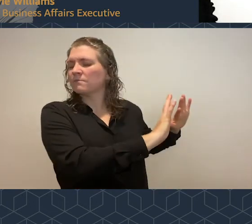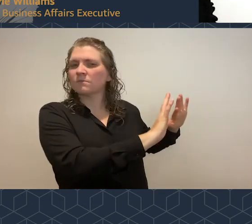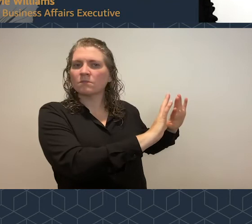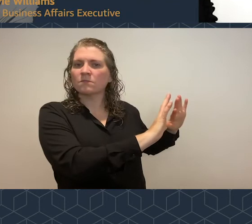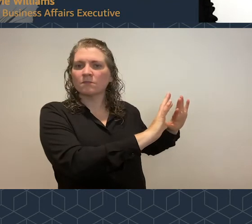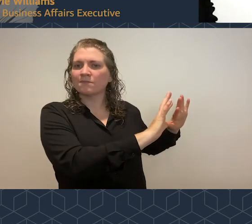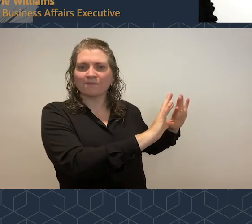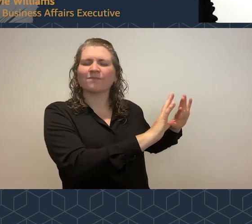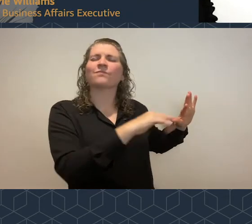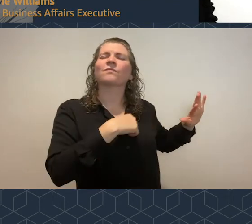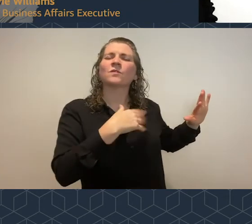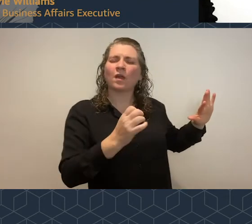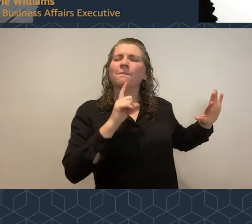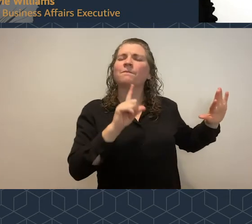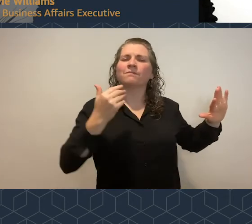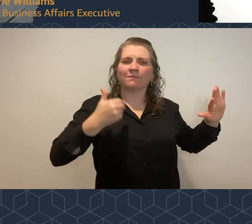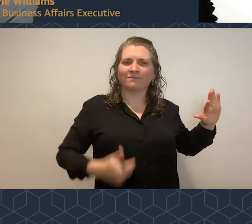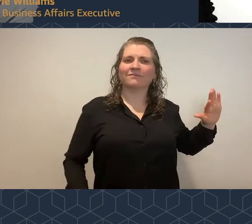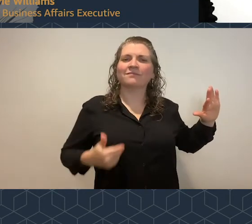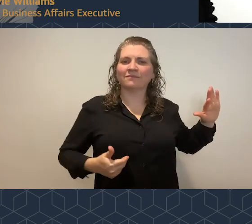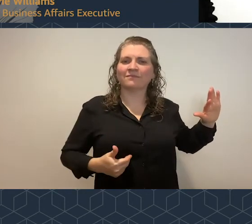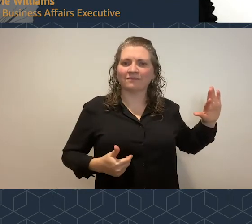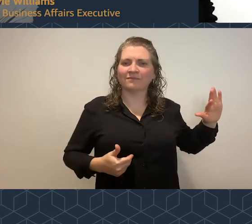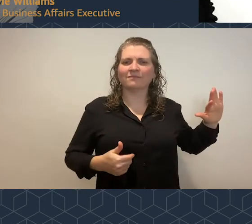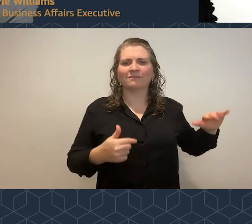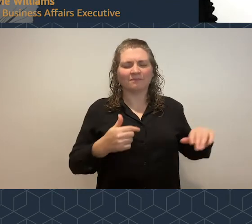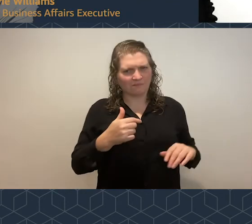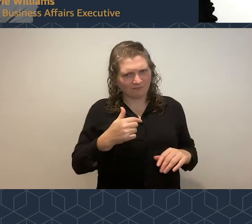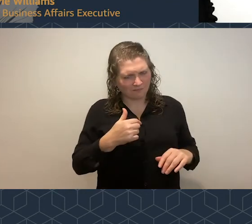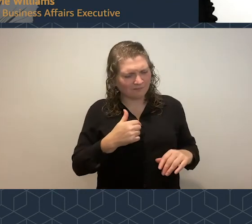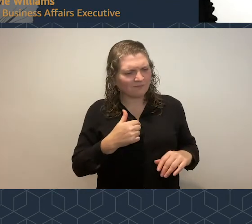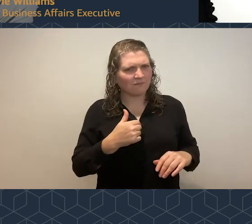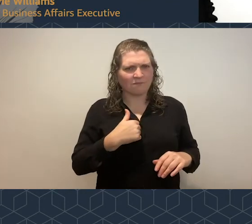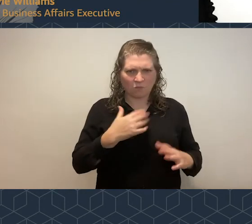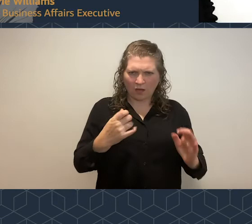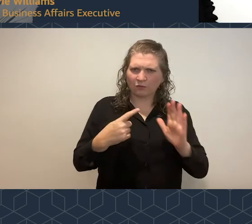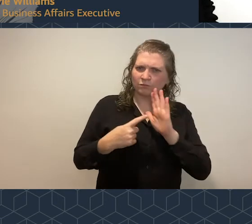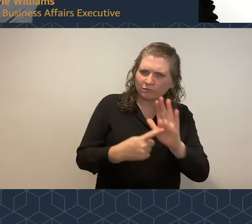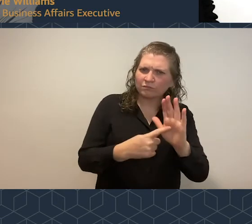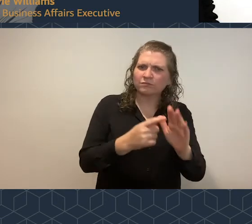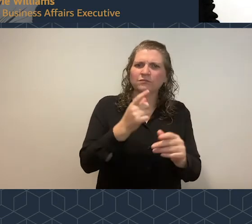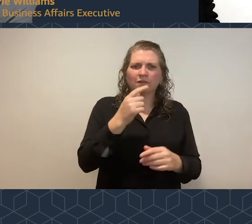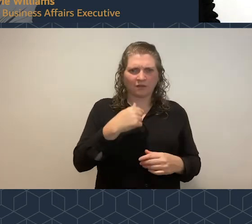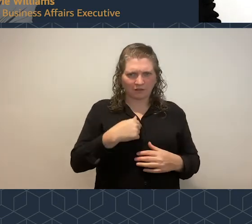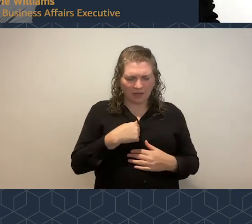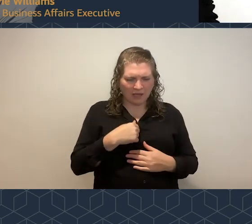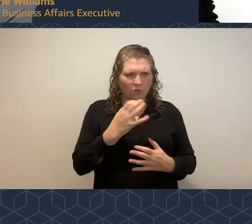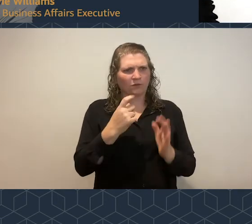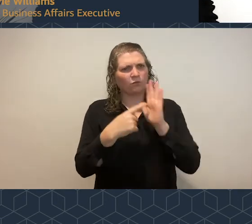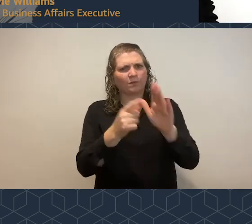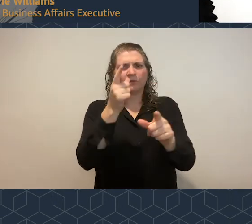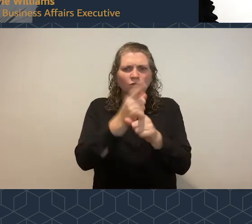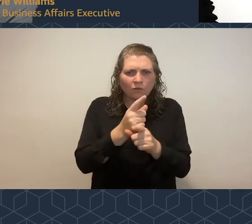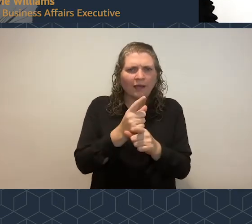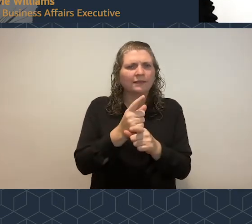I didn't study the right thing, I didn't come from the right company, I didn't have the right experience, whatever I came from the wrong place, like whatever